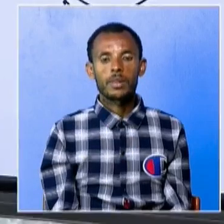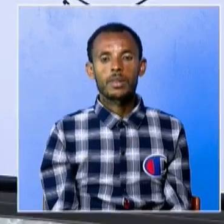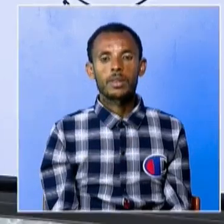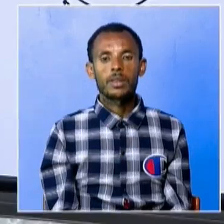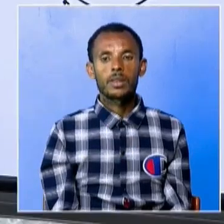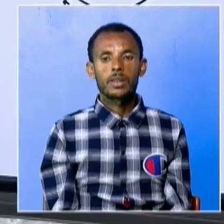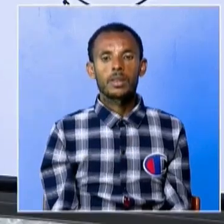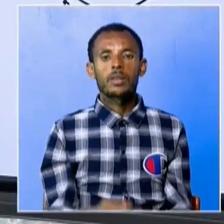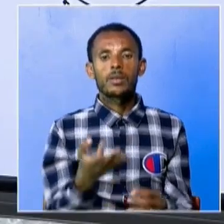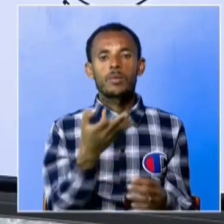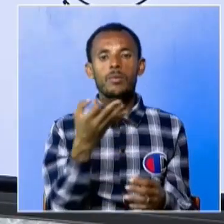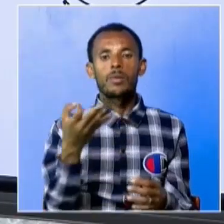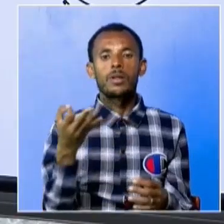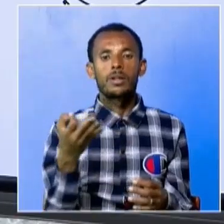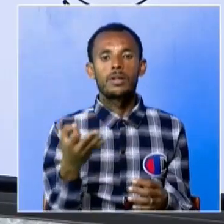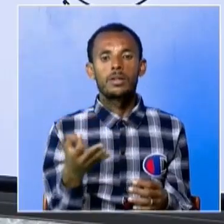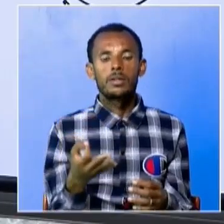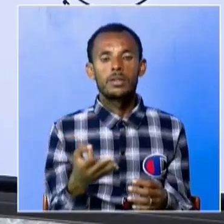Well,